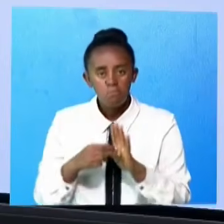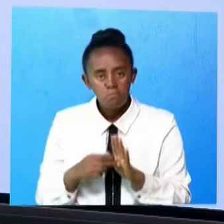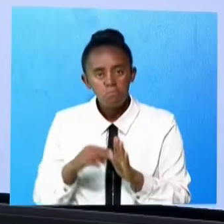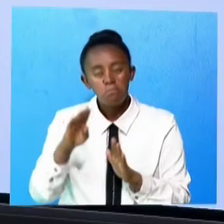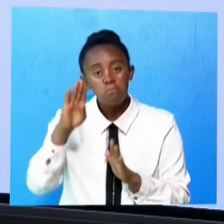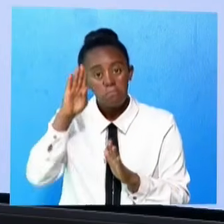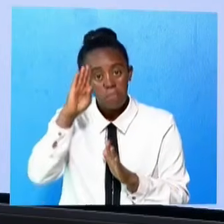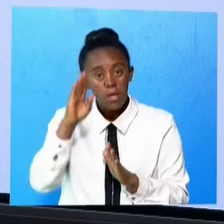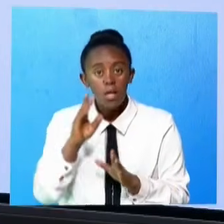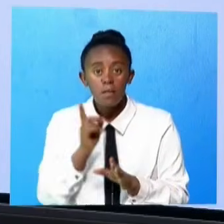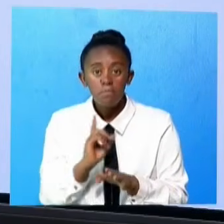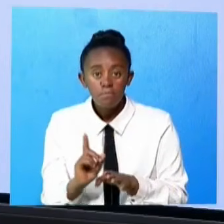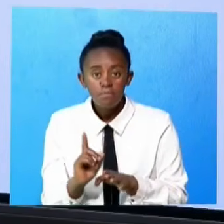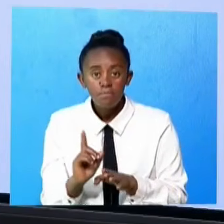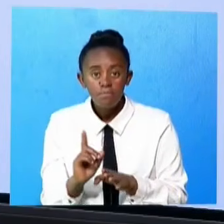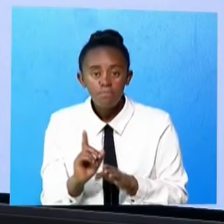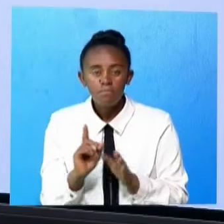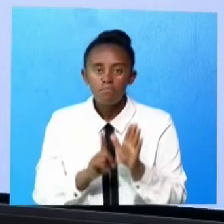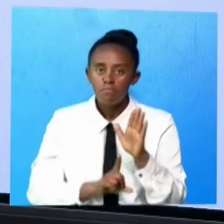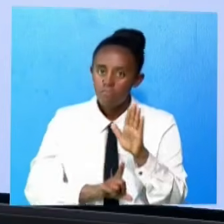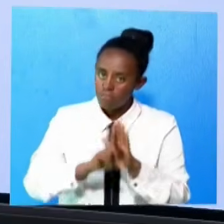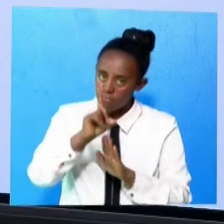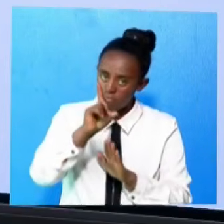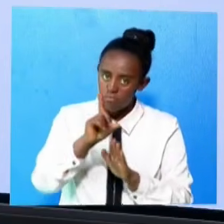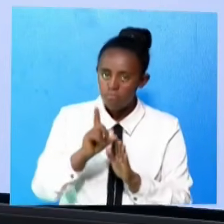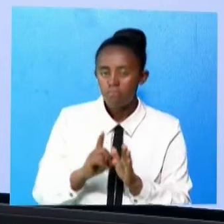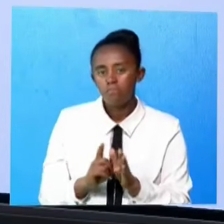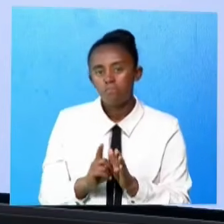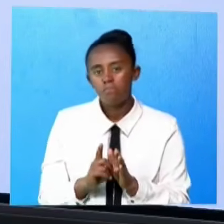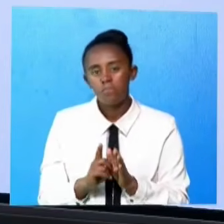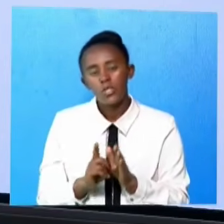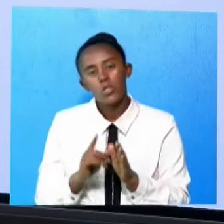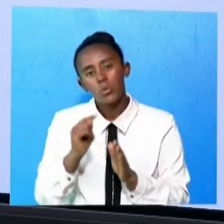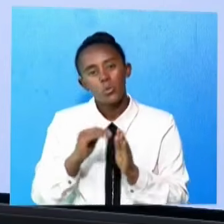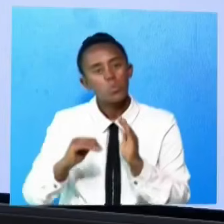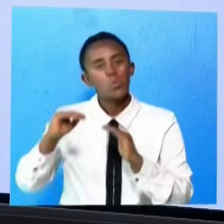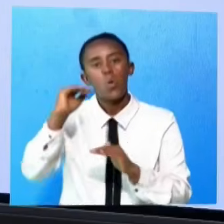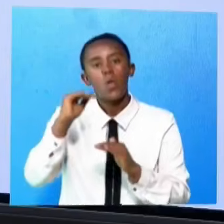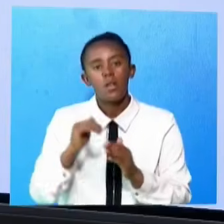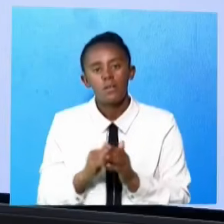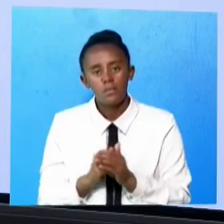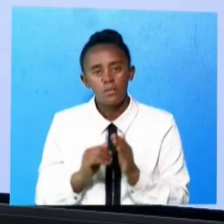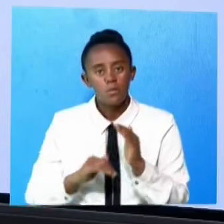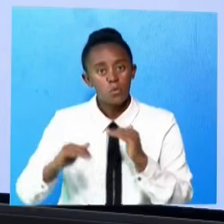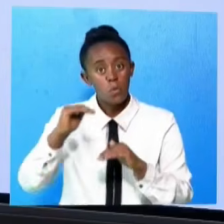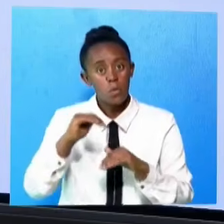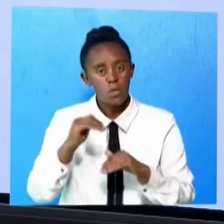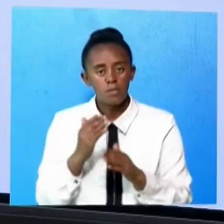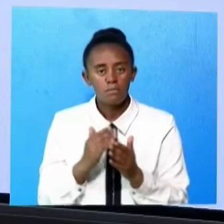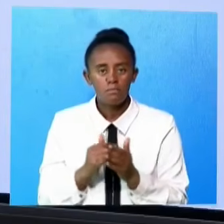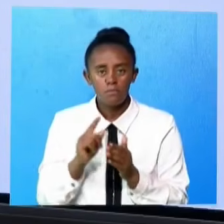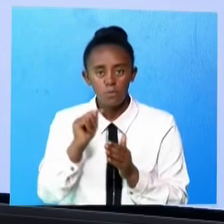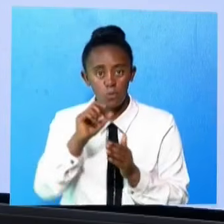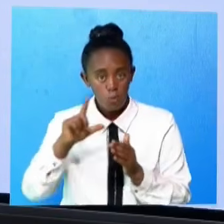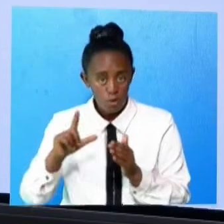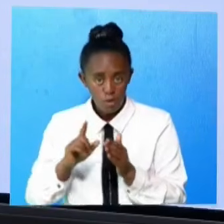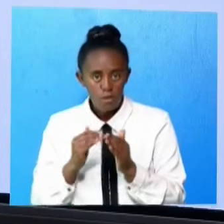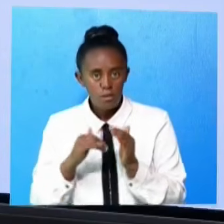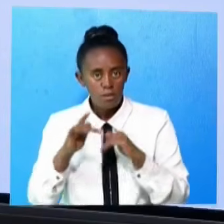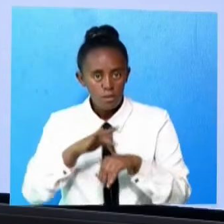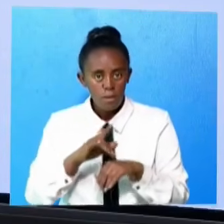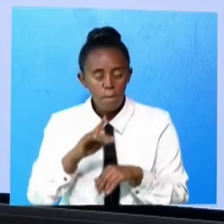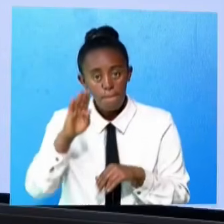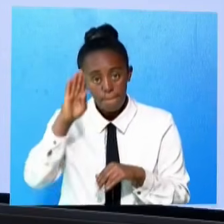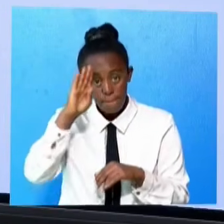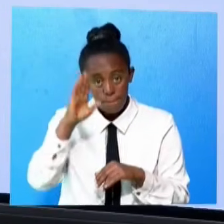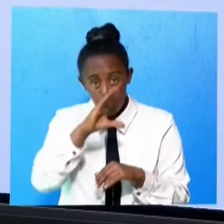Bakala is just height and his what? Tallness. He is taller than Kasu, whereas Bakala